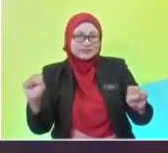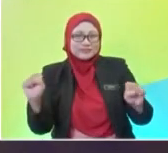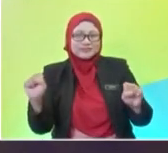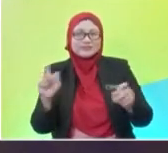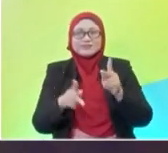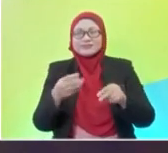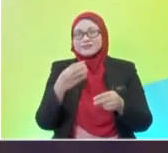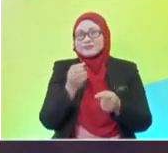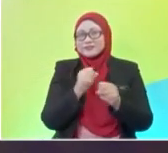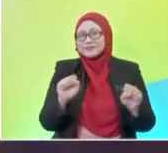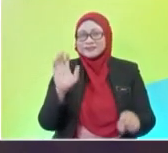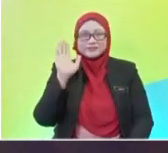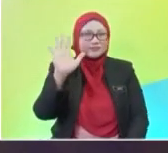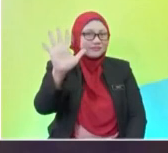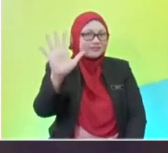a high five.